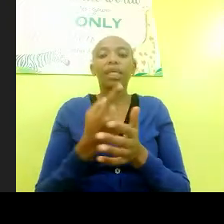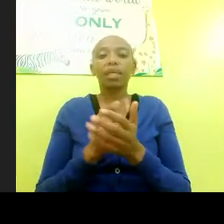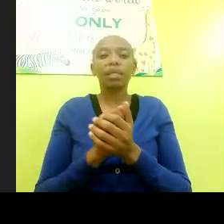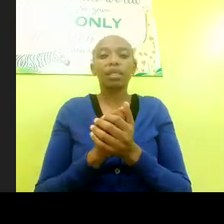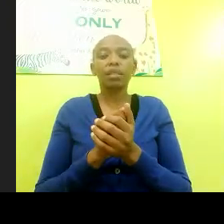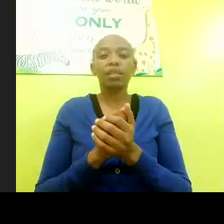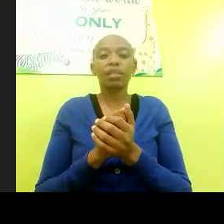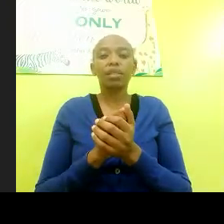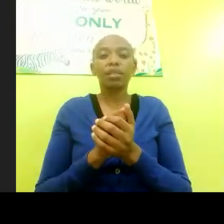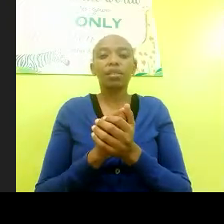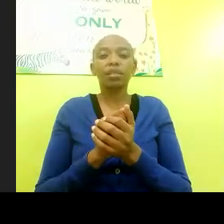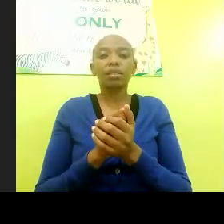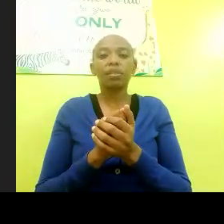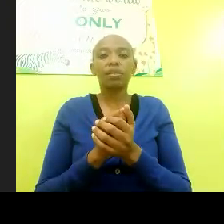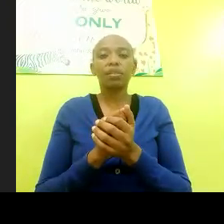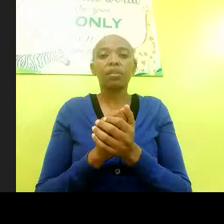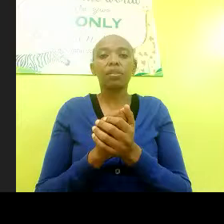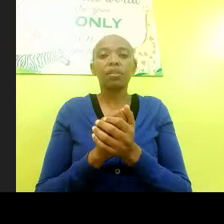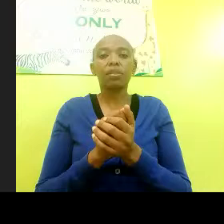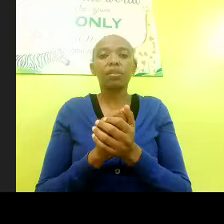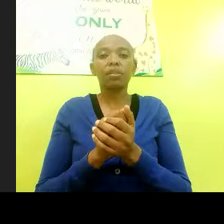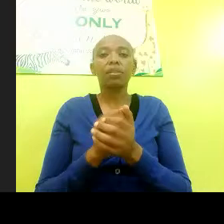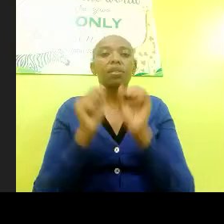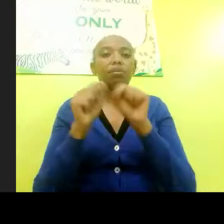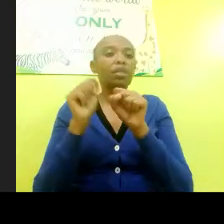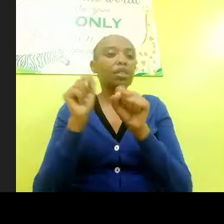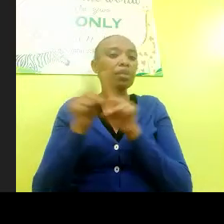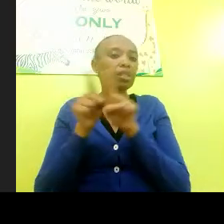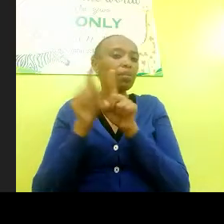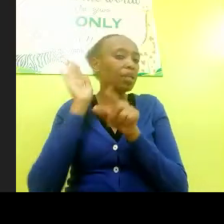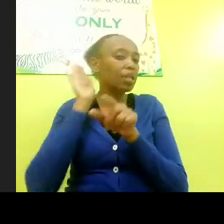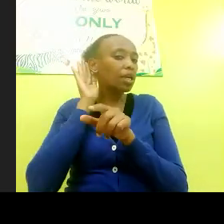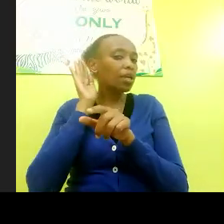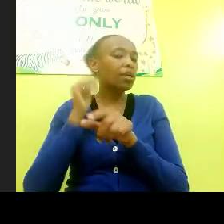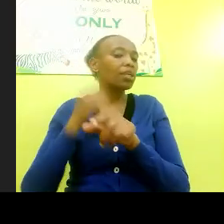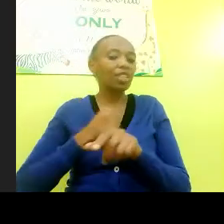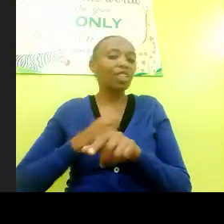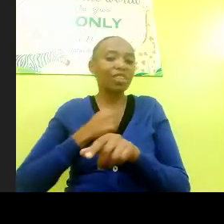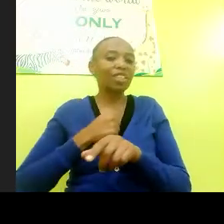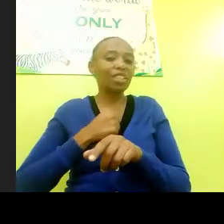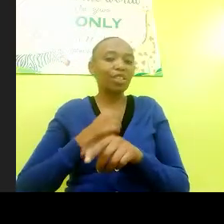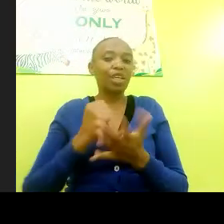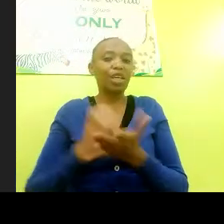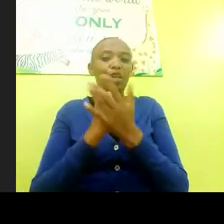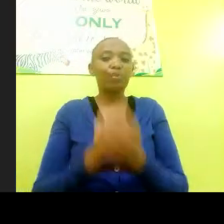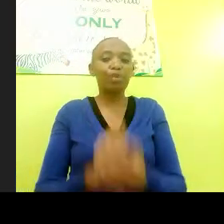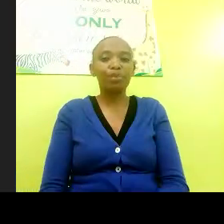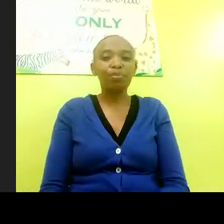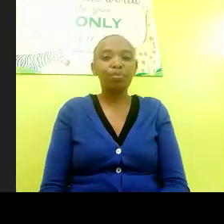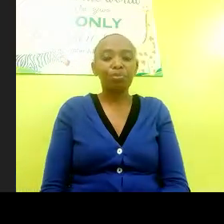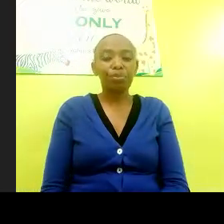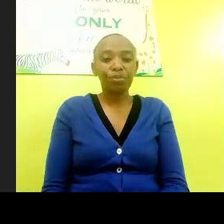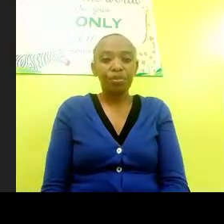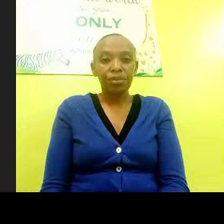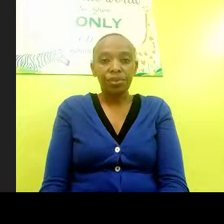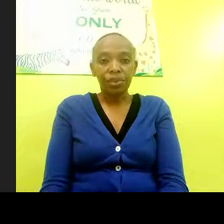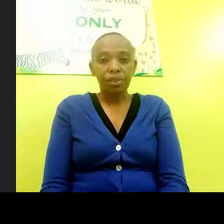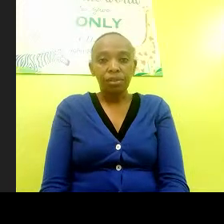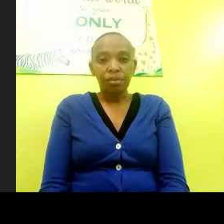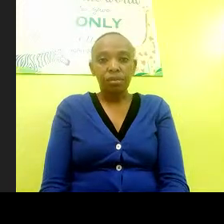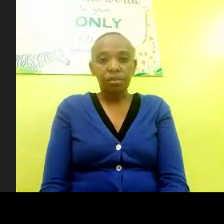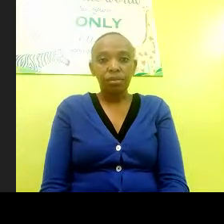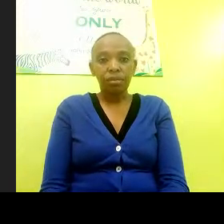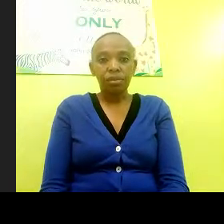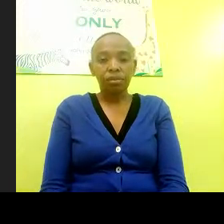Nicole. We can still, sorry, just a minute, Raquel. Yeah. Femnet, if you could